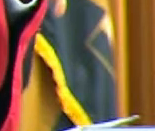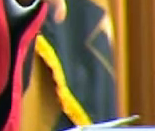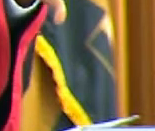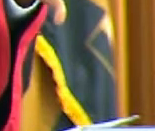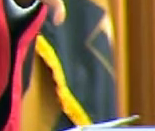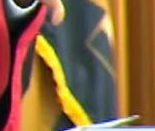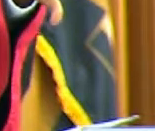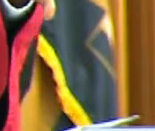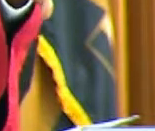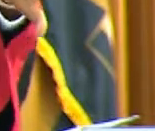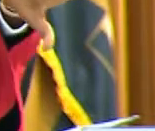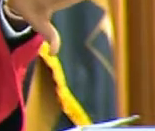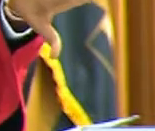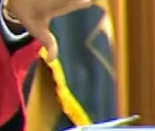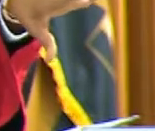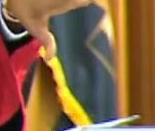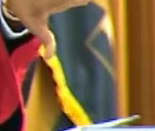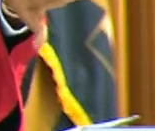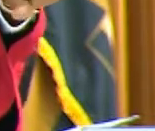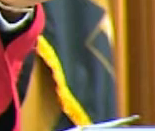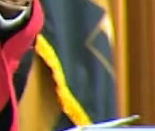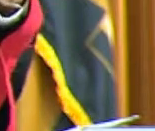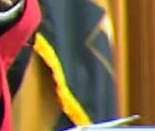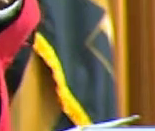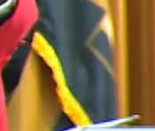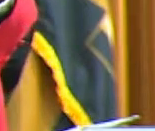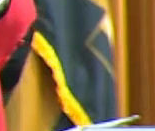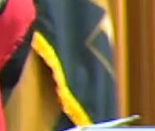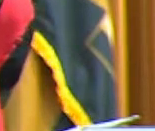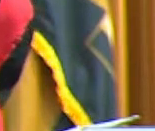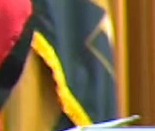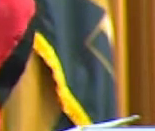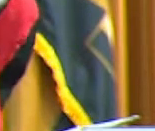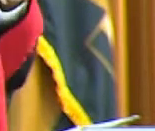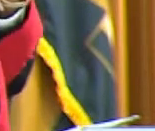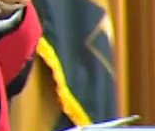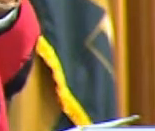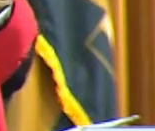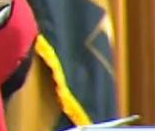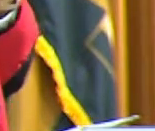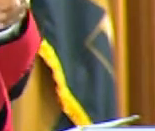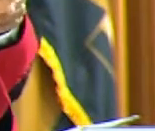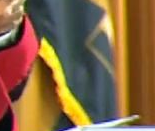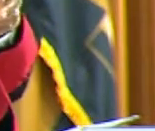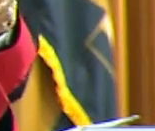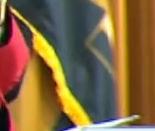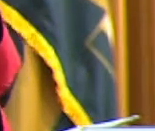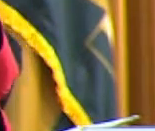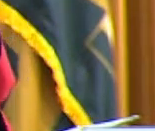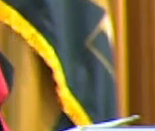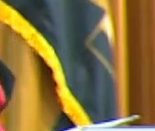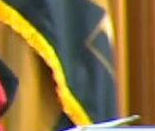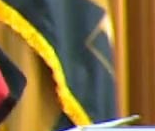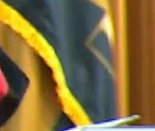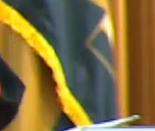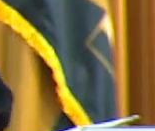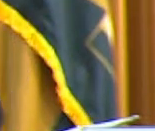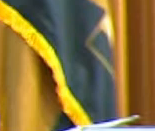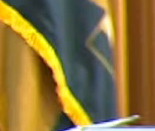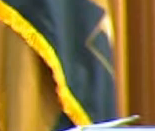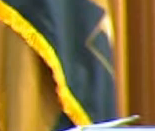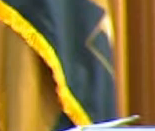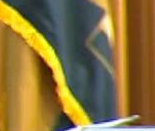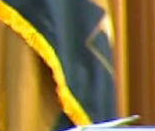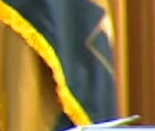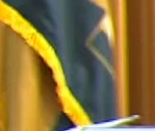PowerPoint. That's correct. To demonstrate. That's correct. How this staging was happening, because we asked that we be